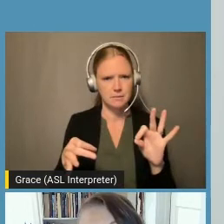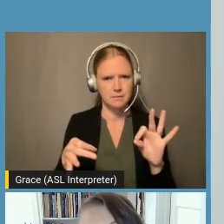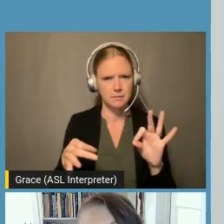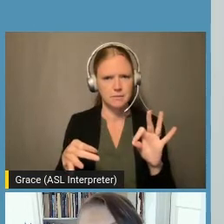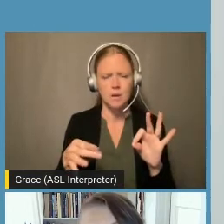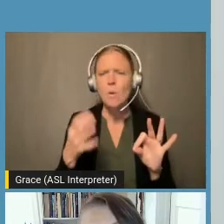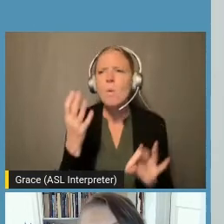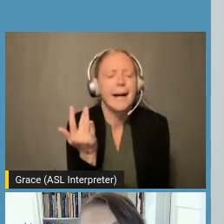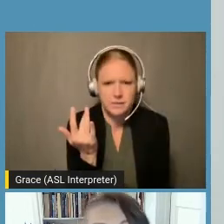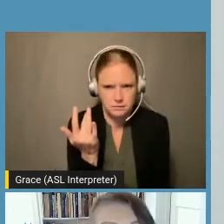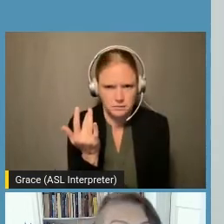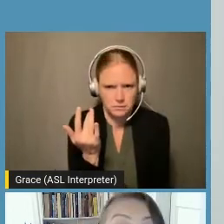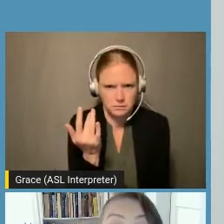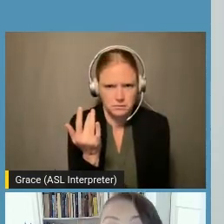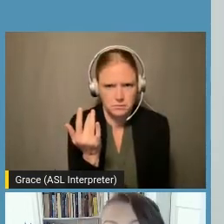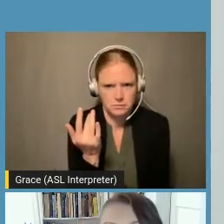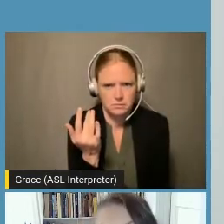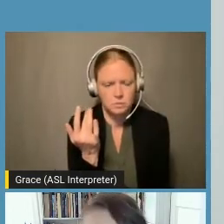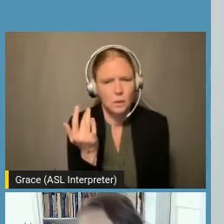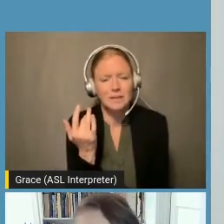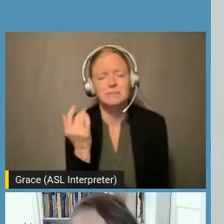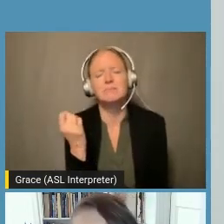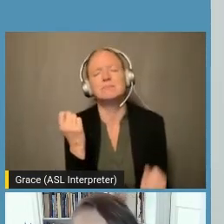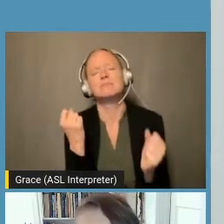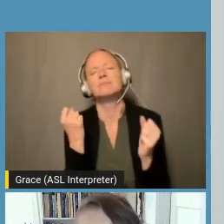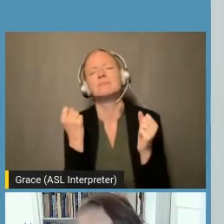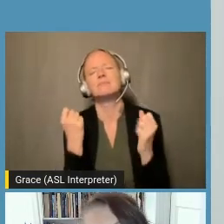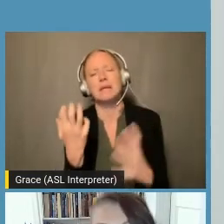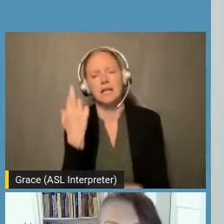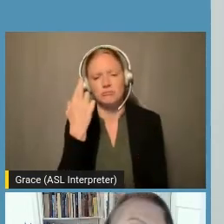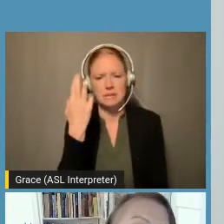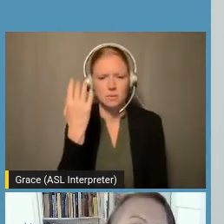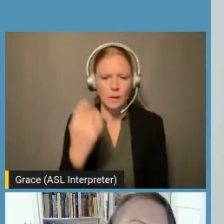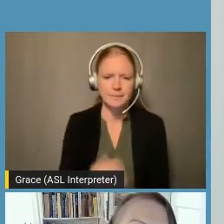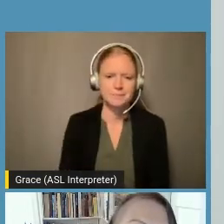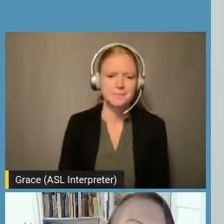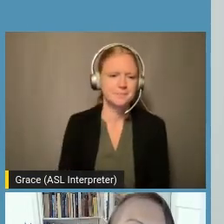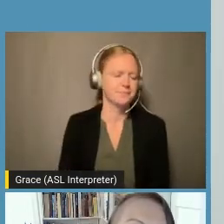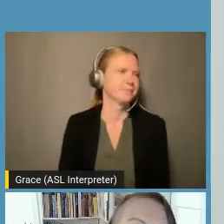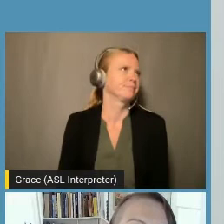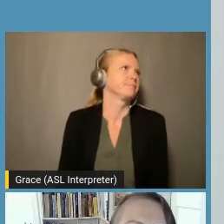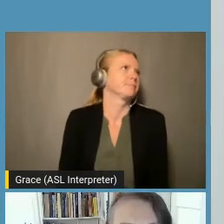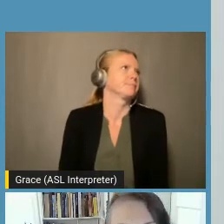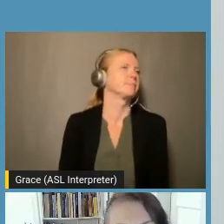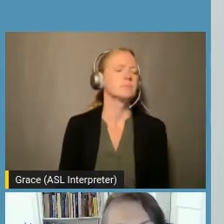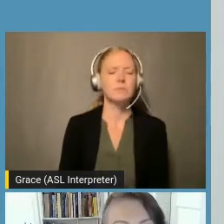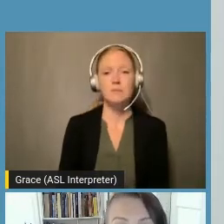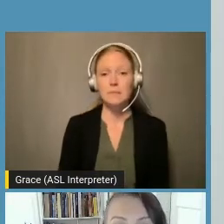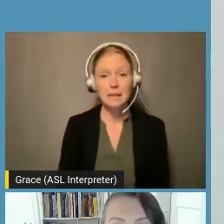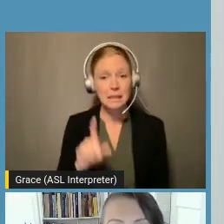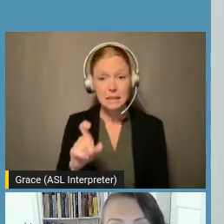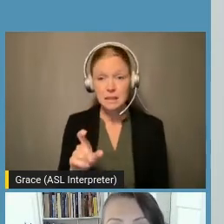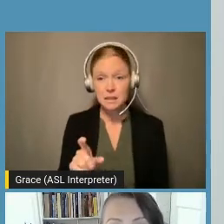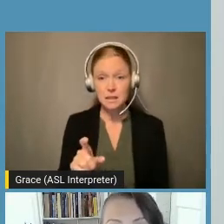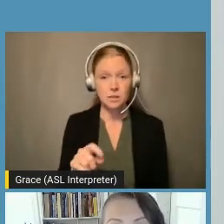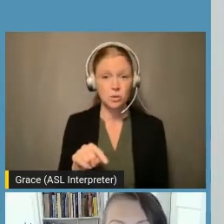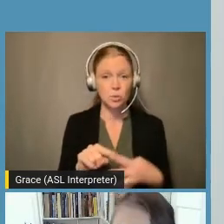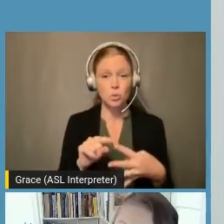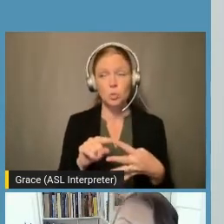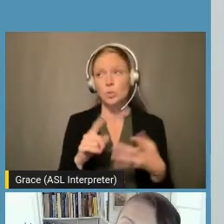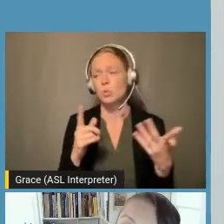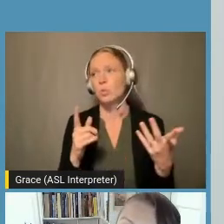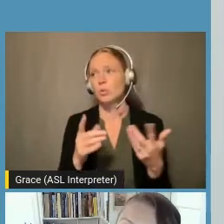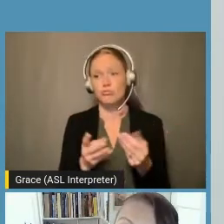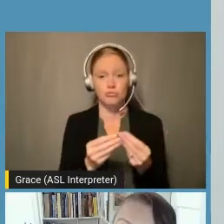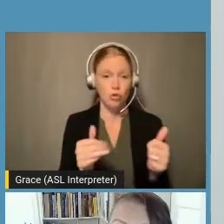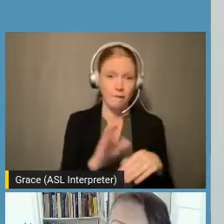it? And there are so many reasons why. They come from, we need to solve a particular